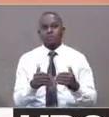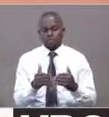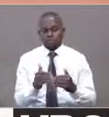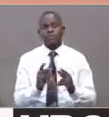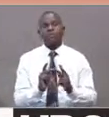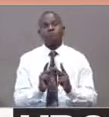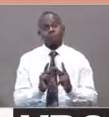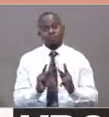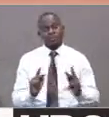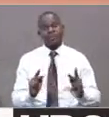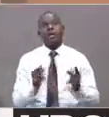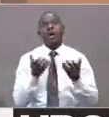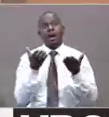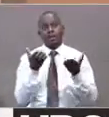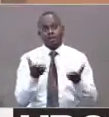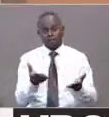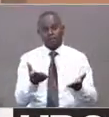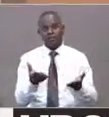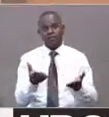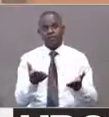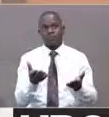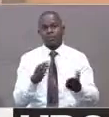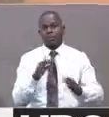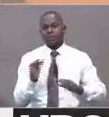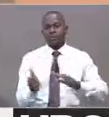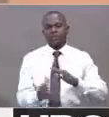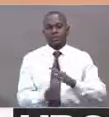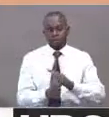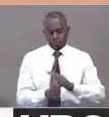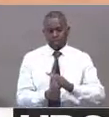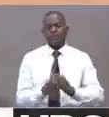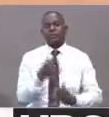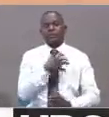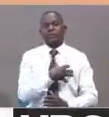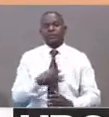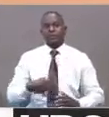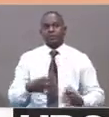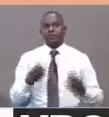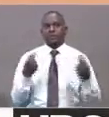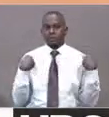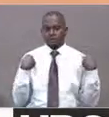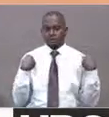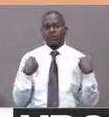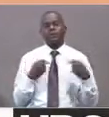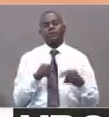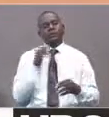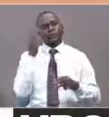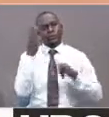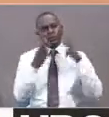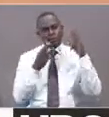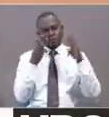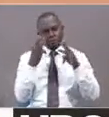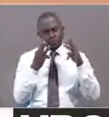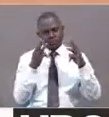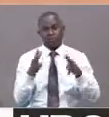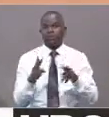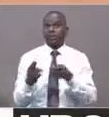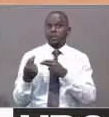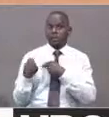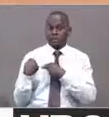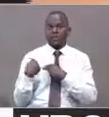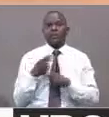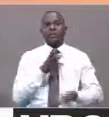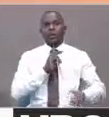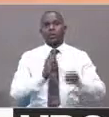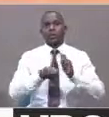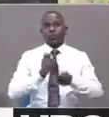peace prevails in this whole region. The Deputy 3rd Division Commander, Brigadier Okolong, is worried about the role of alleged witch